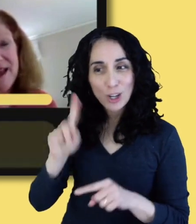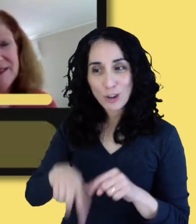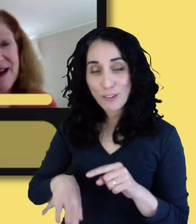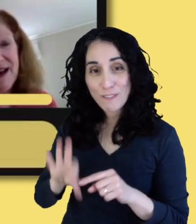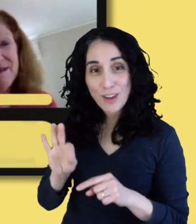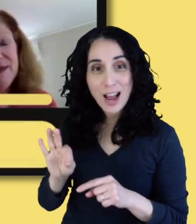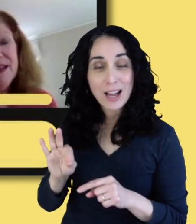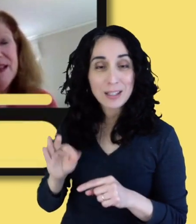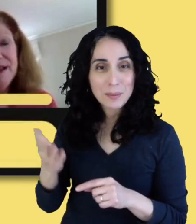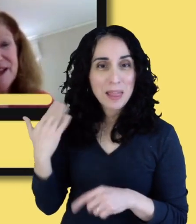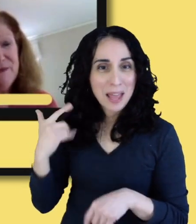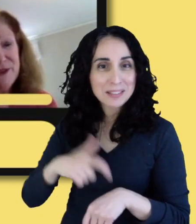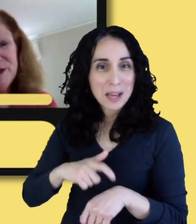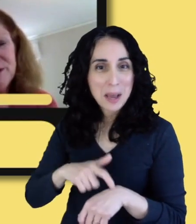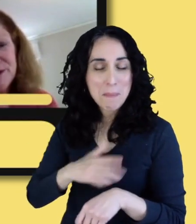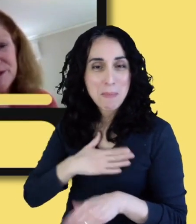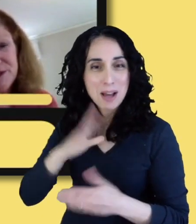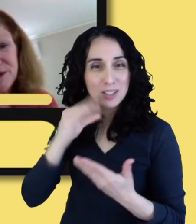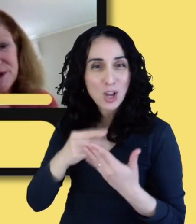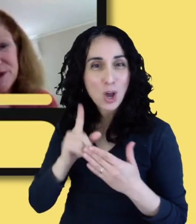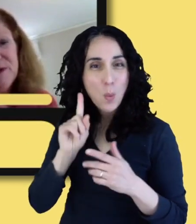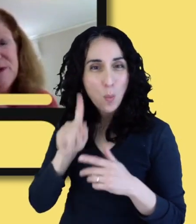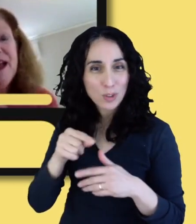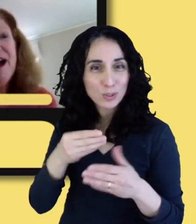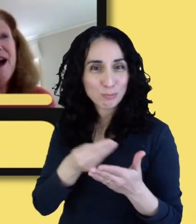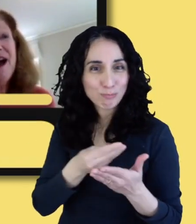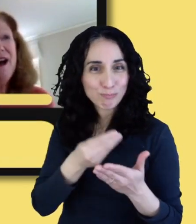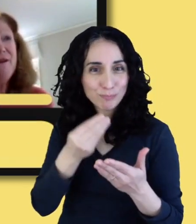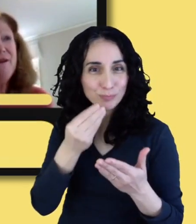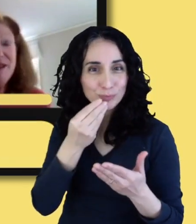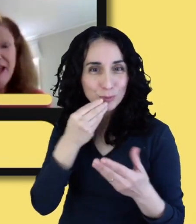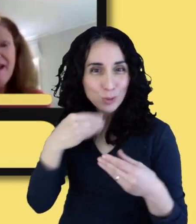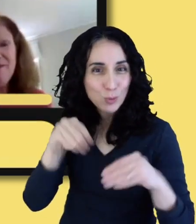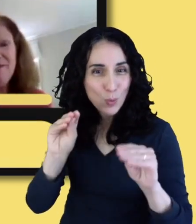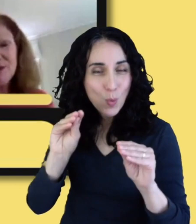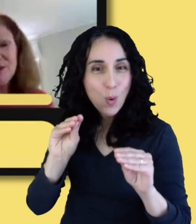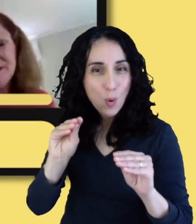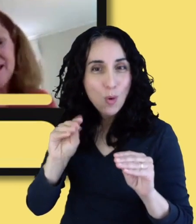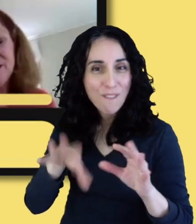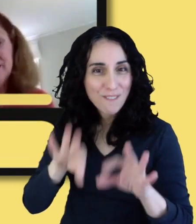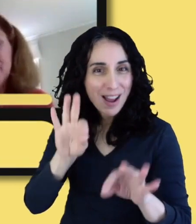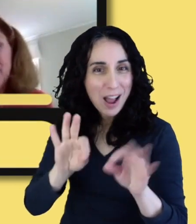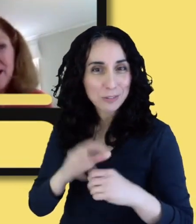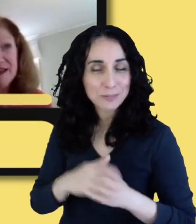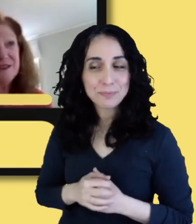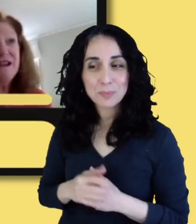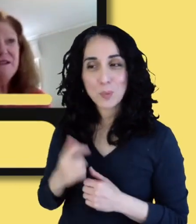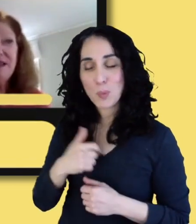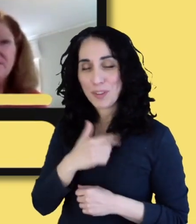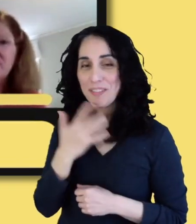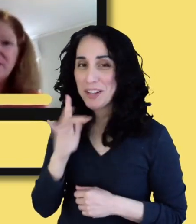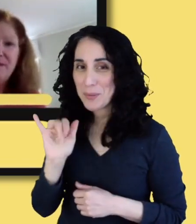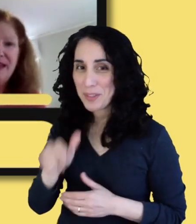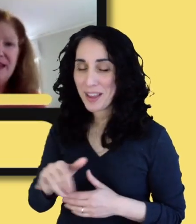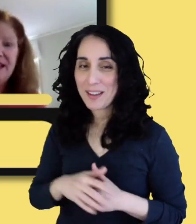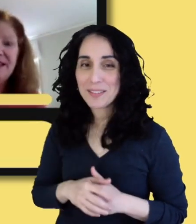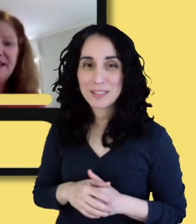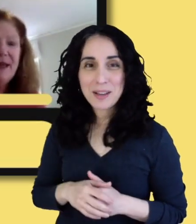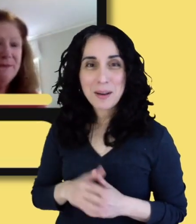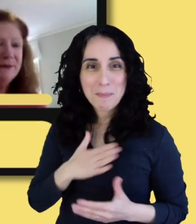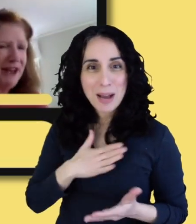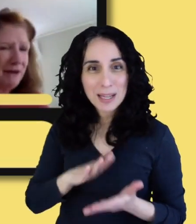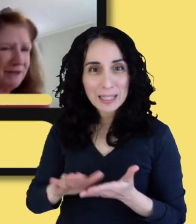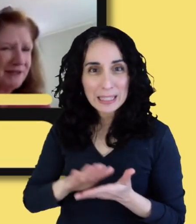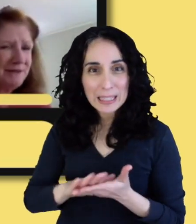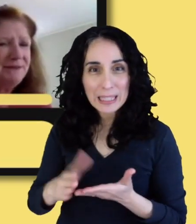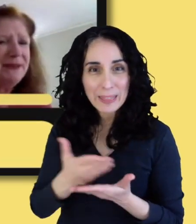last time that my son went to the grocery store. So we have been fortunate with that. The cleaning products, they were low in the beginning. I